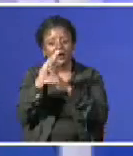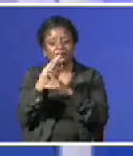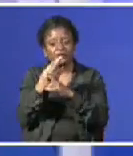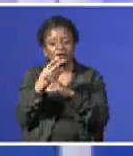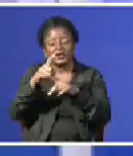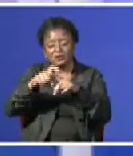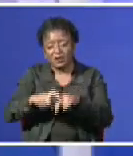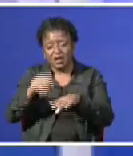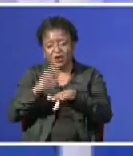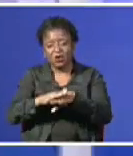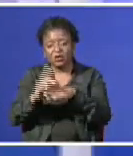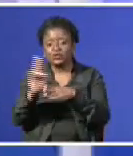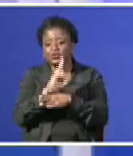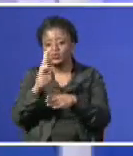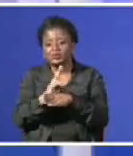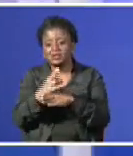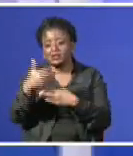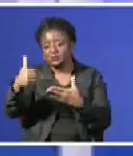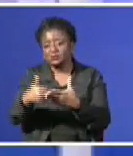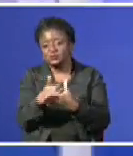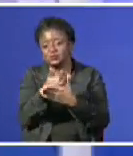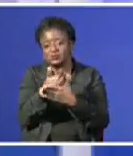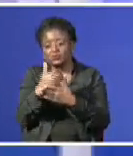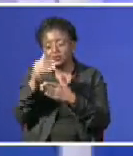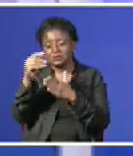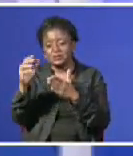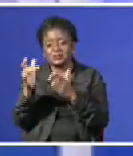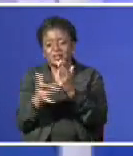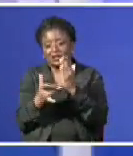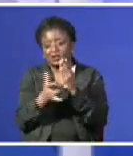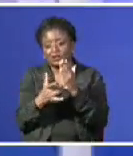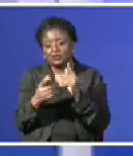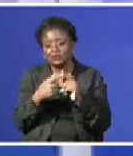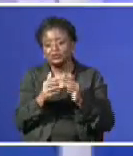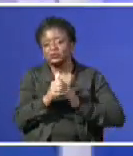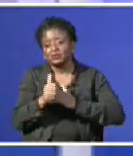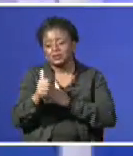use of innovation and new technologies to drive the expansion of our economy.